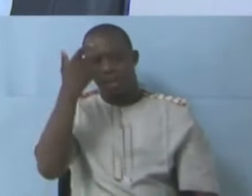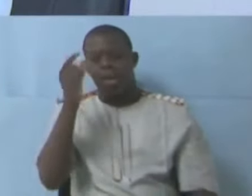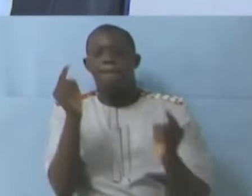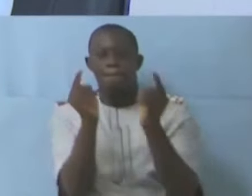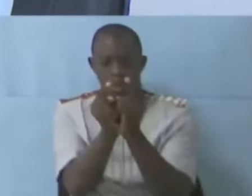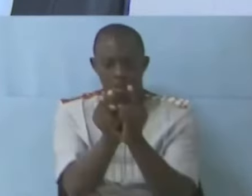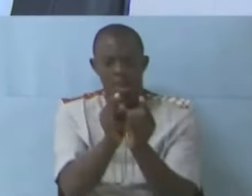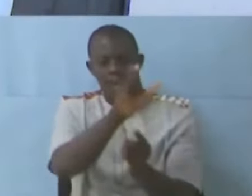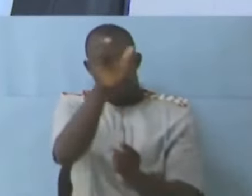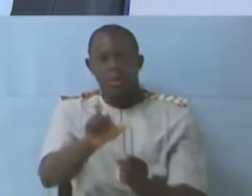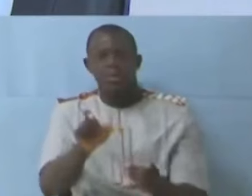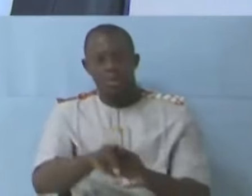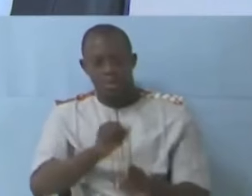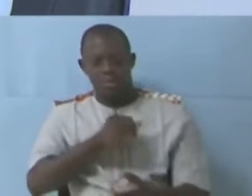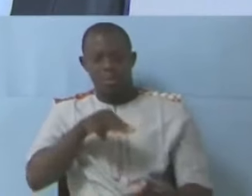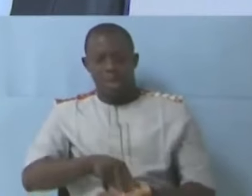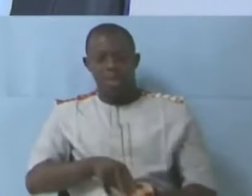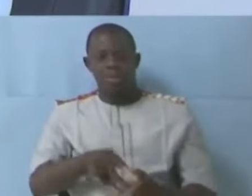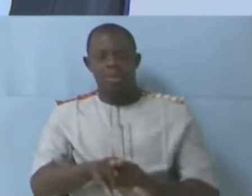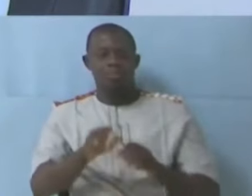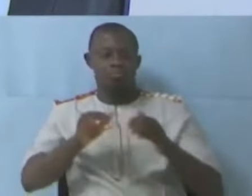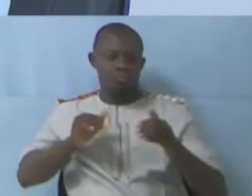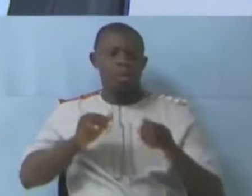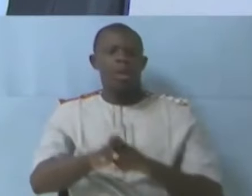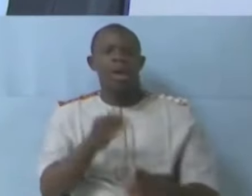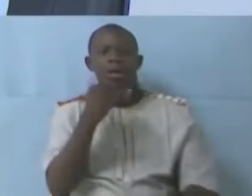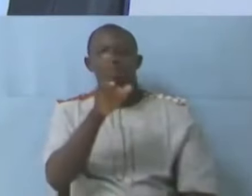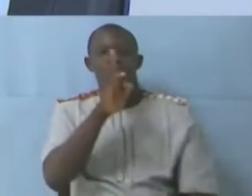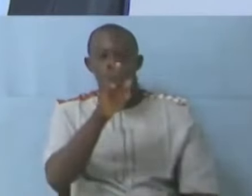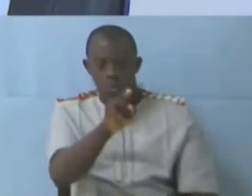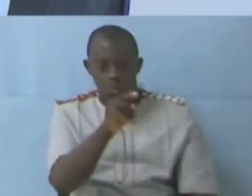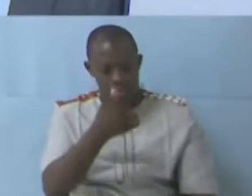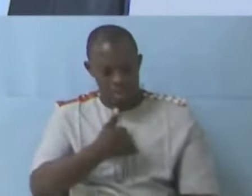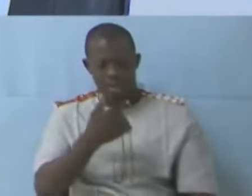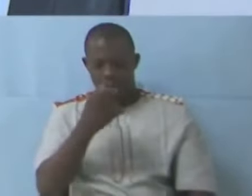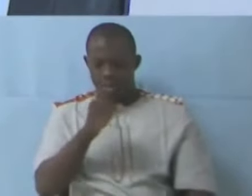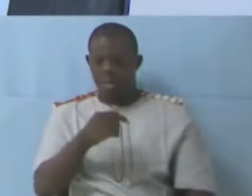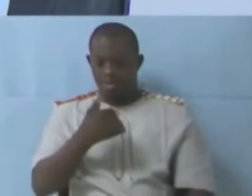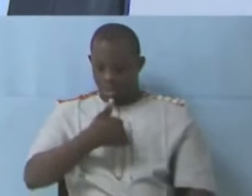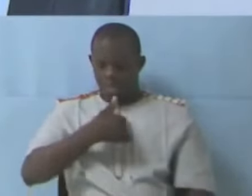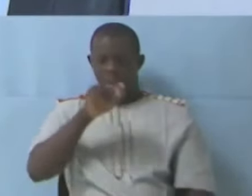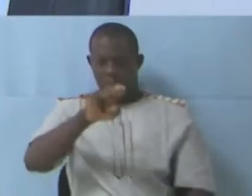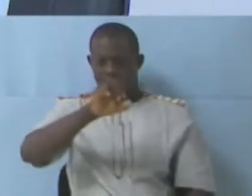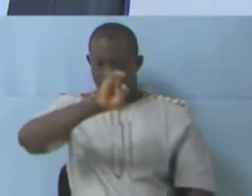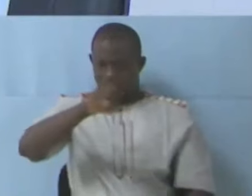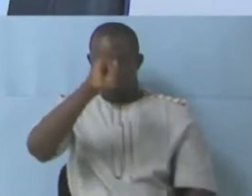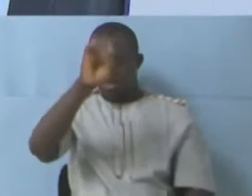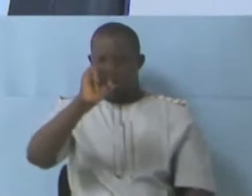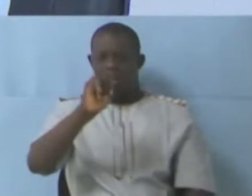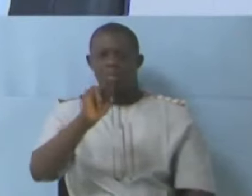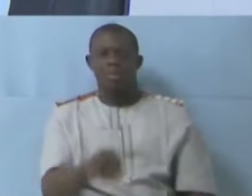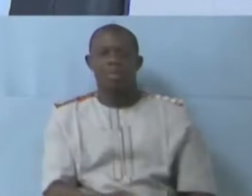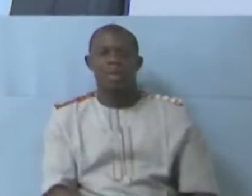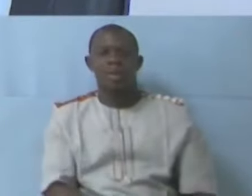taxaw alier touti na ma kan la mel ko señ bi man la njaay because I do call him señ bi. I approach him and I told him that señ bi is me njaay.